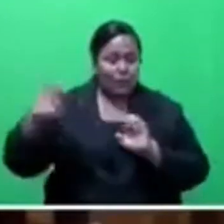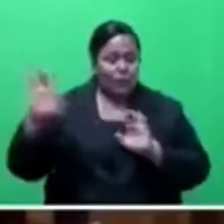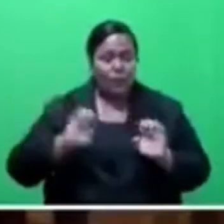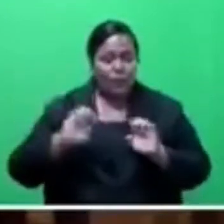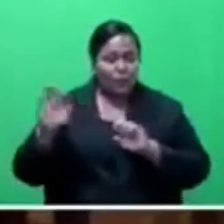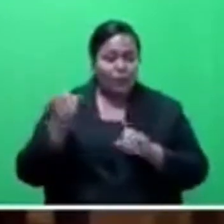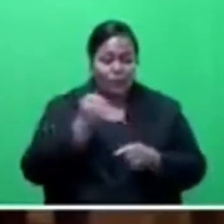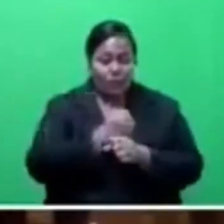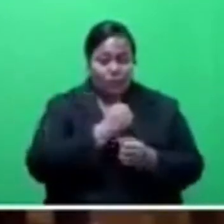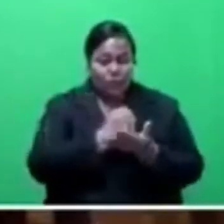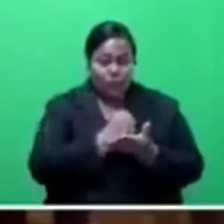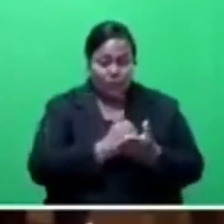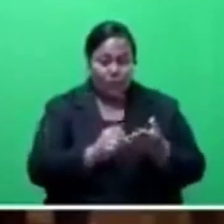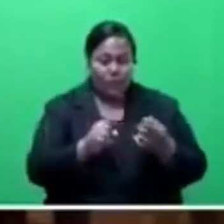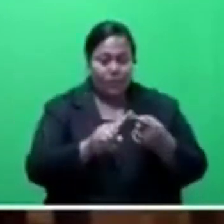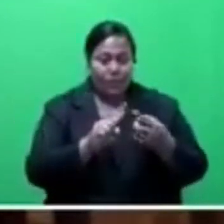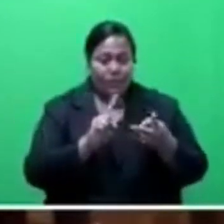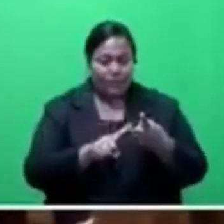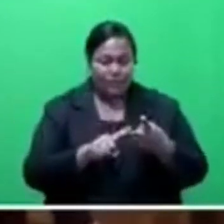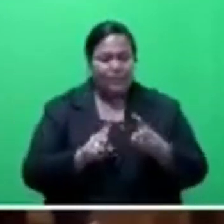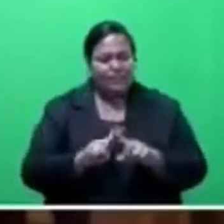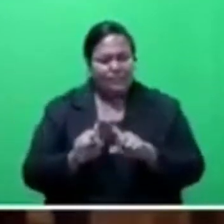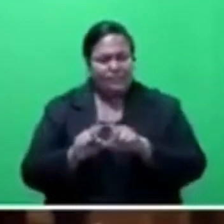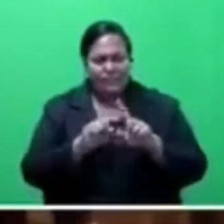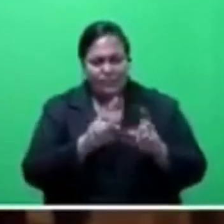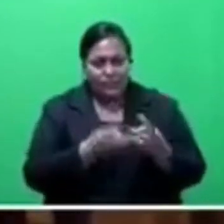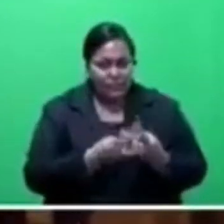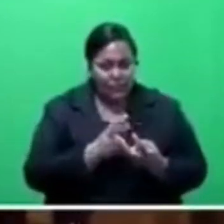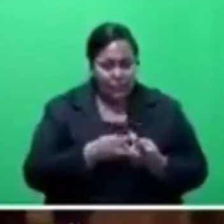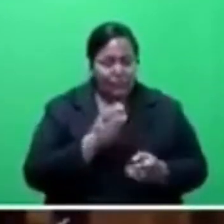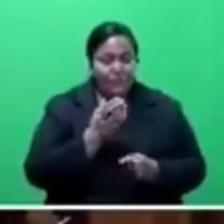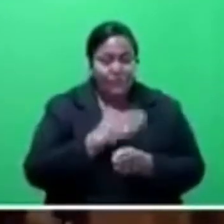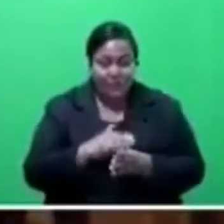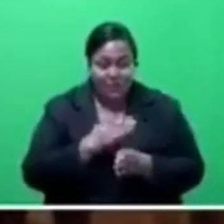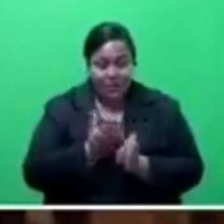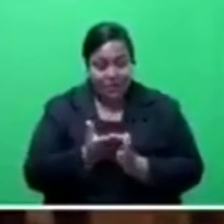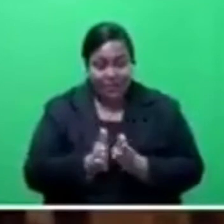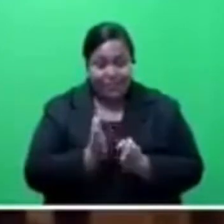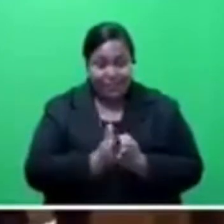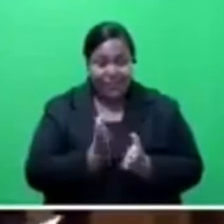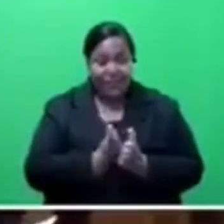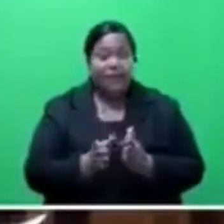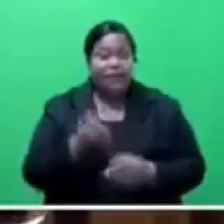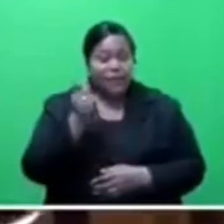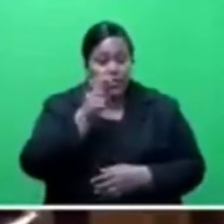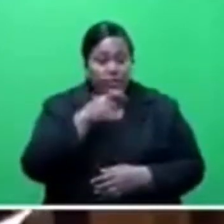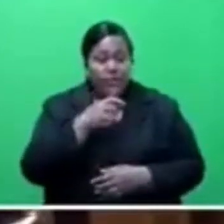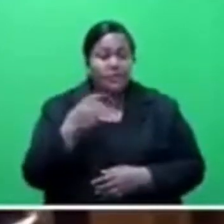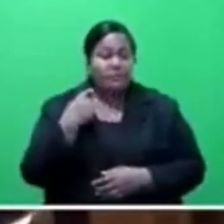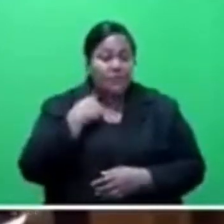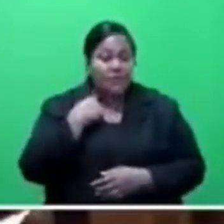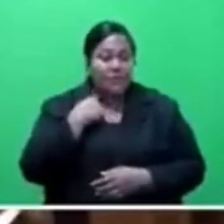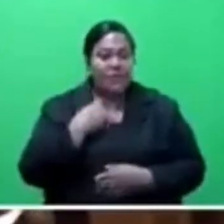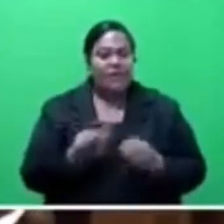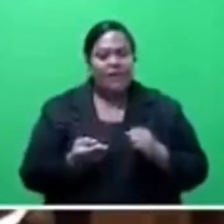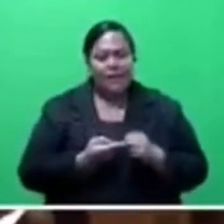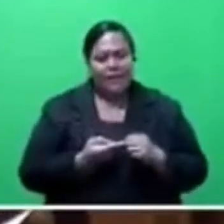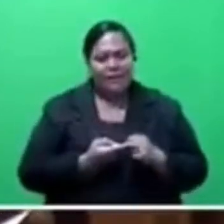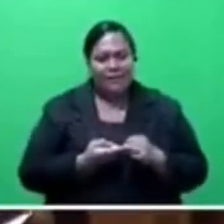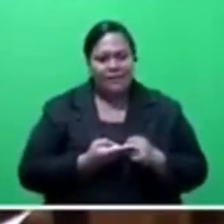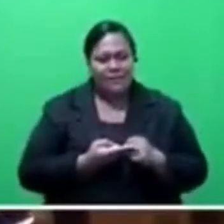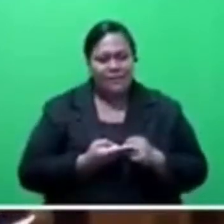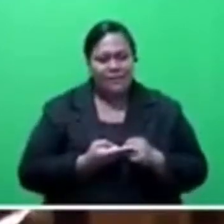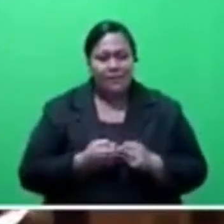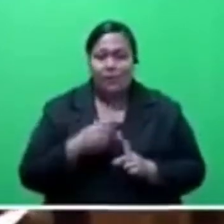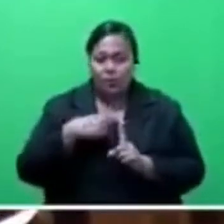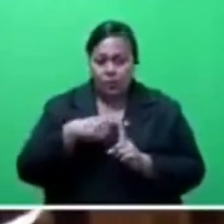were ginger, assorted vegetables, cassava, and chicken meat and eggs. These are all positive